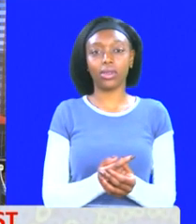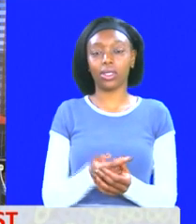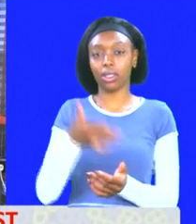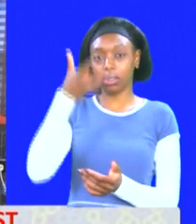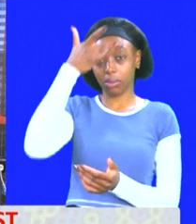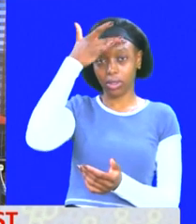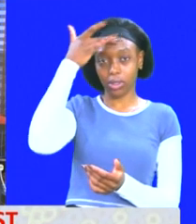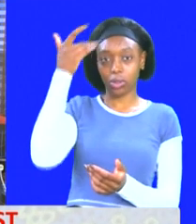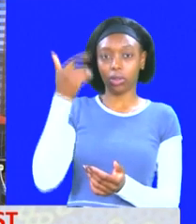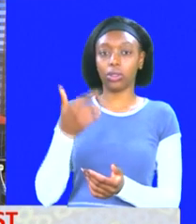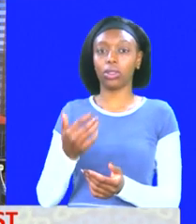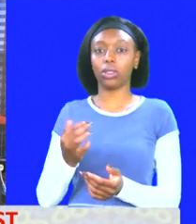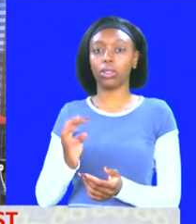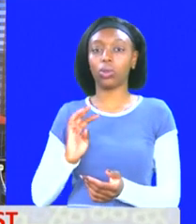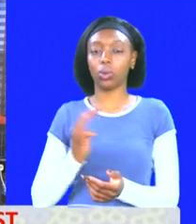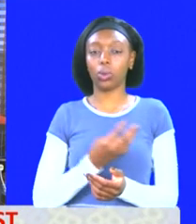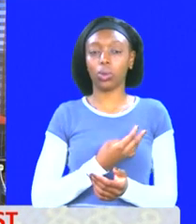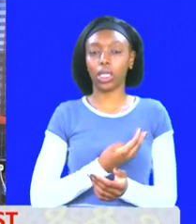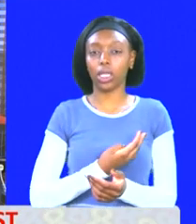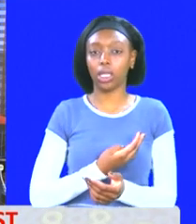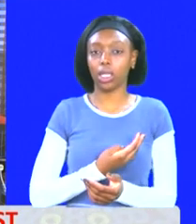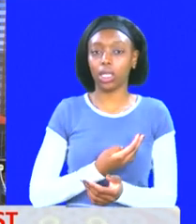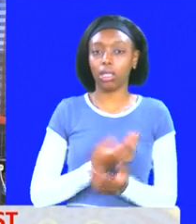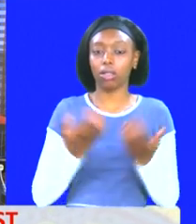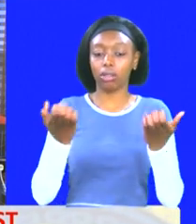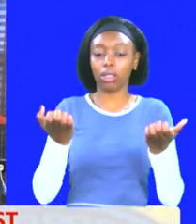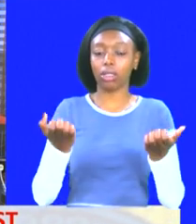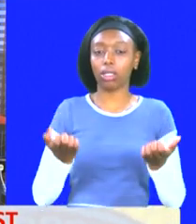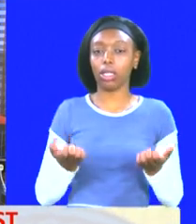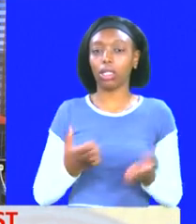hype man in the building. Lazima kuje aongeze some hate, to turn up some hate here in the building. Kabisa.